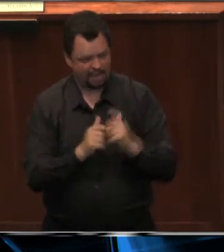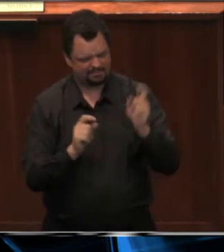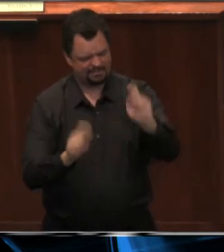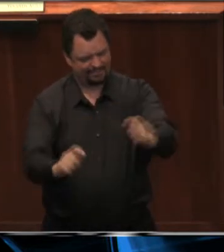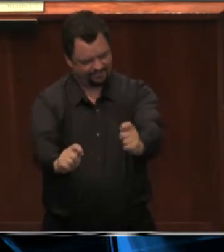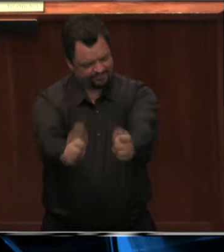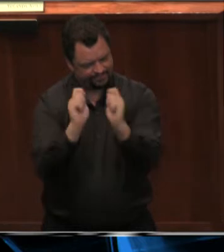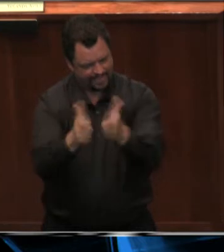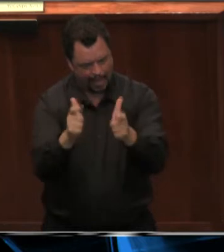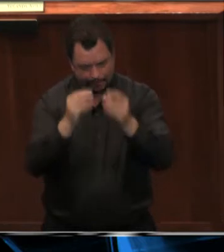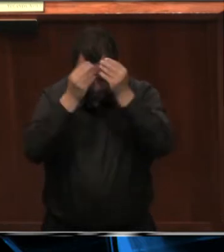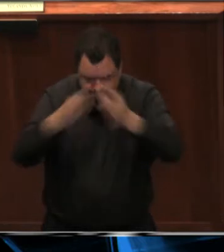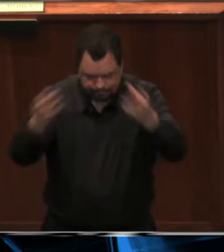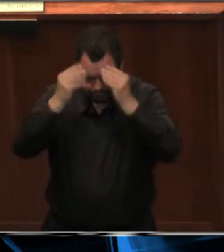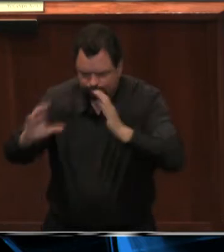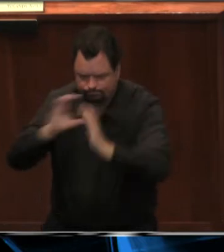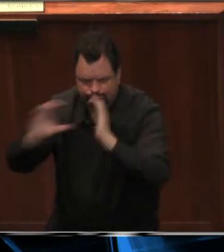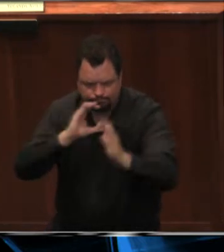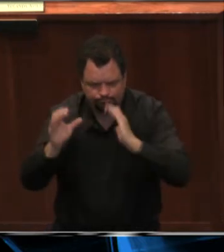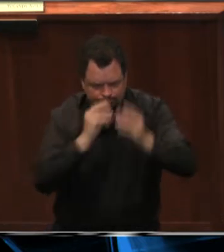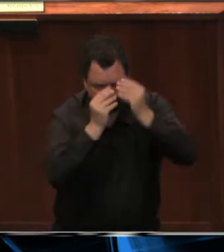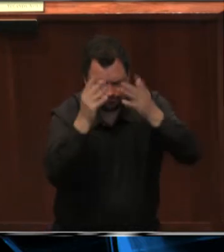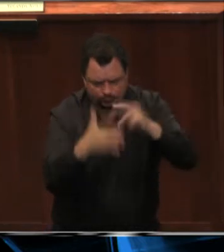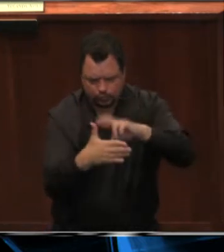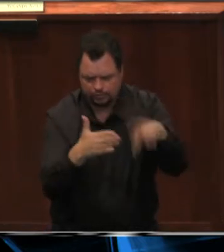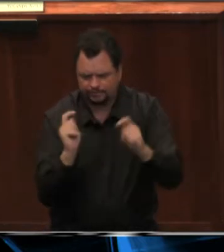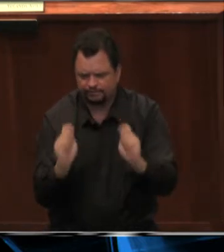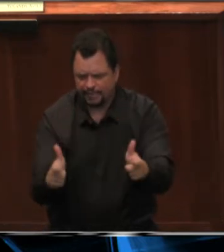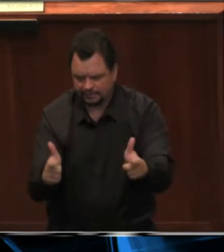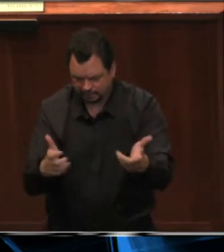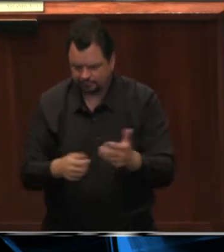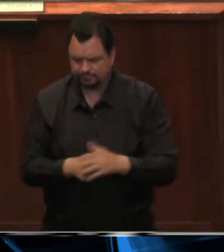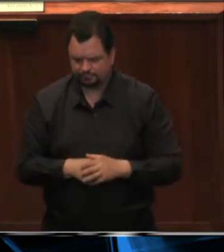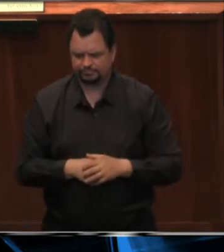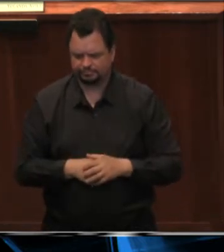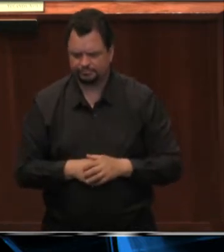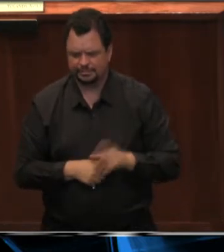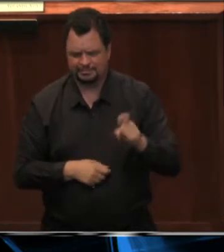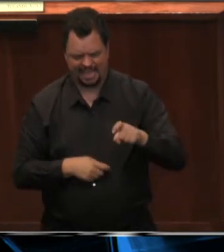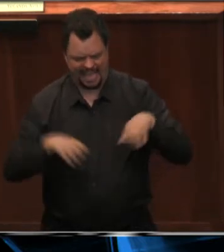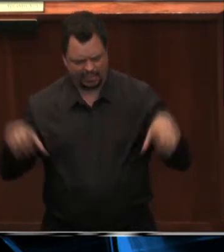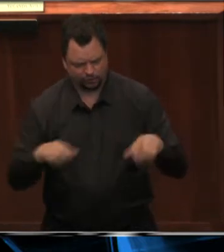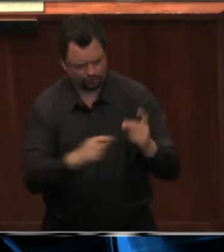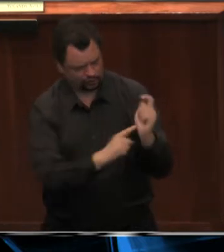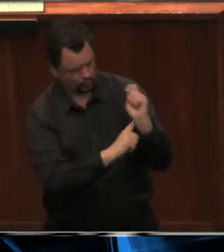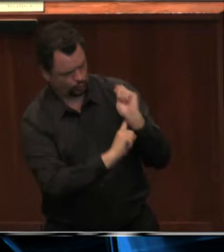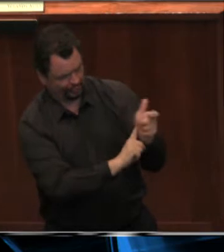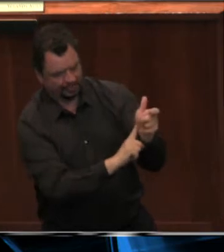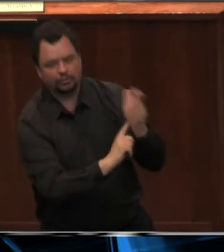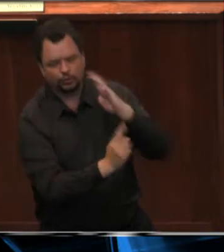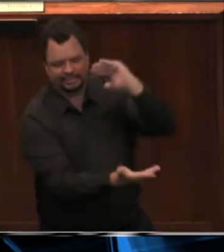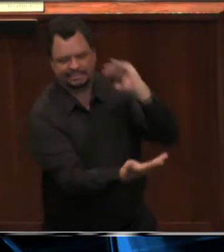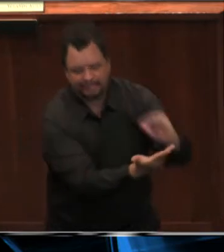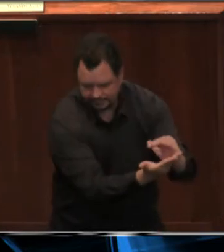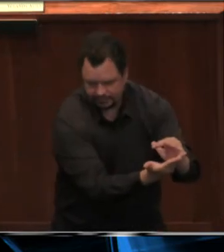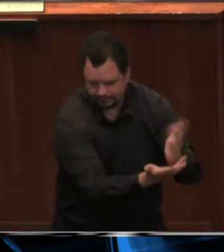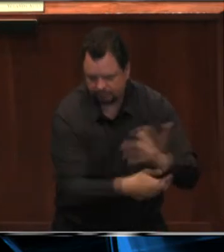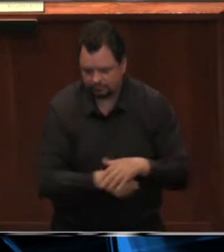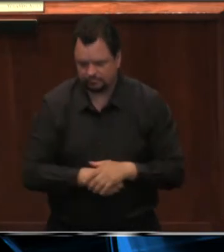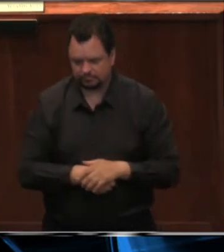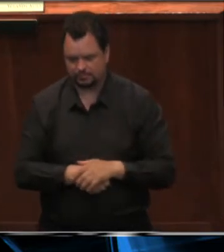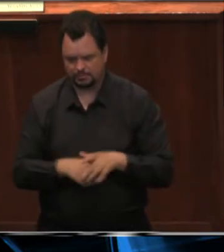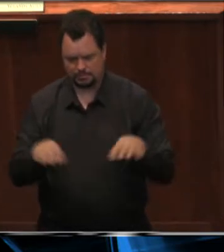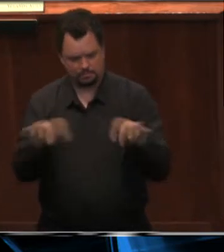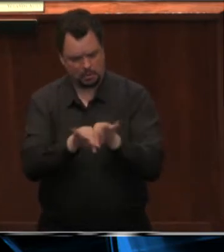public health informed actions. Currently, we are leveraging support from the state health department to provide the